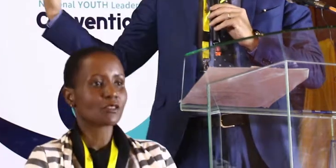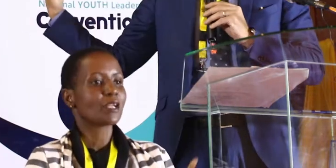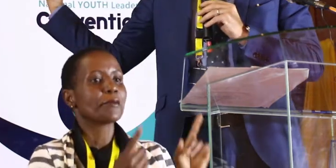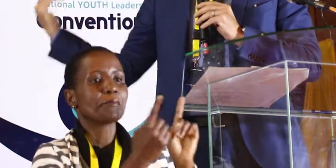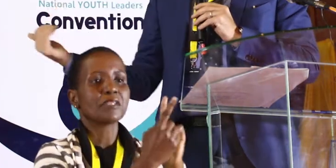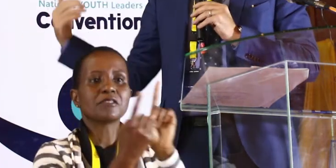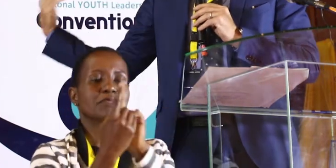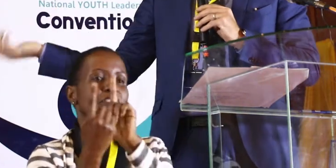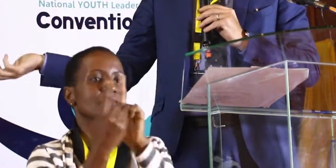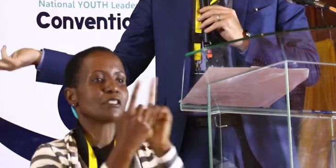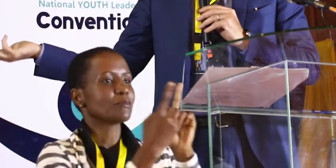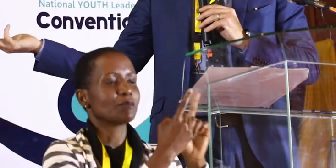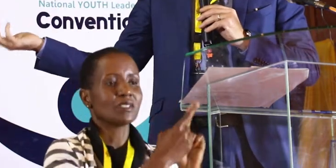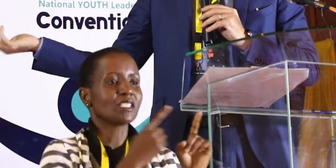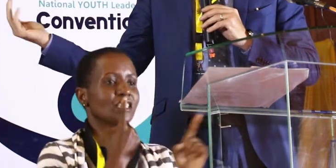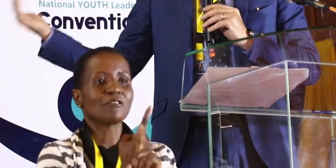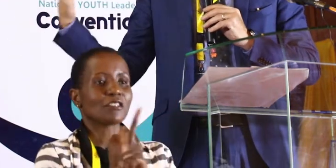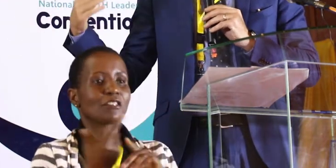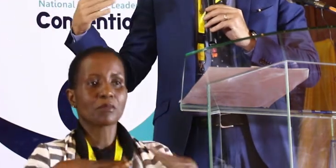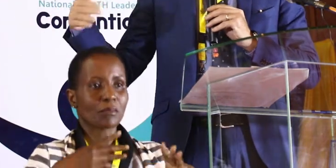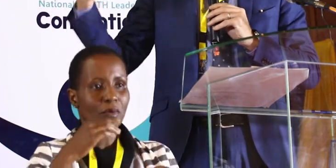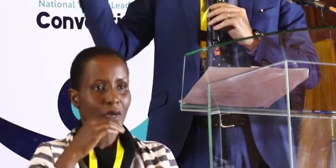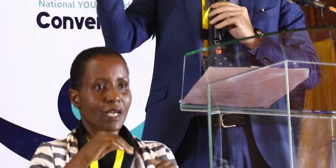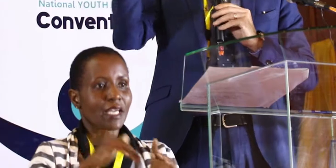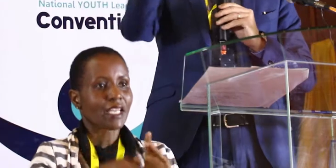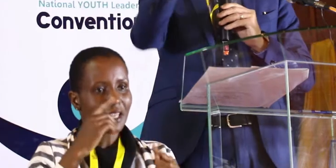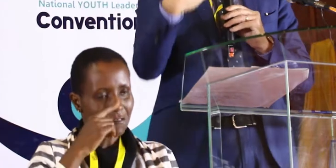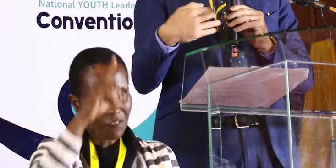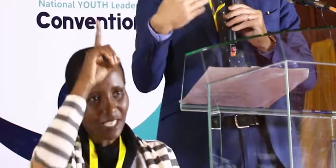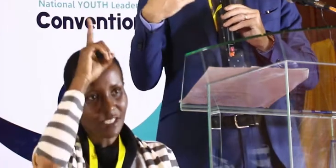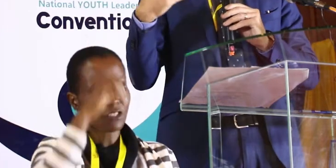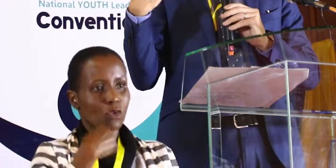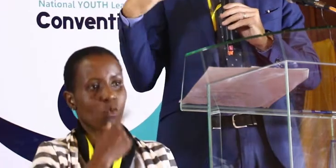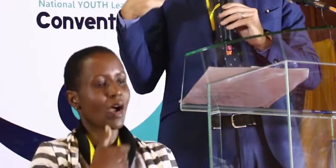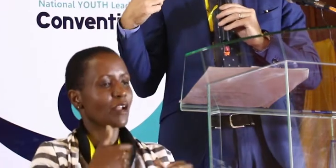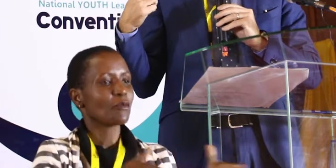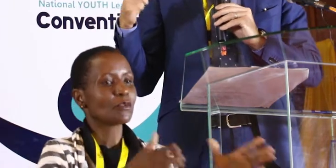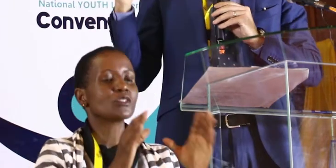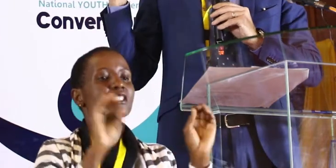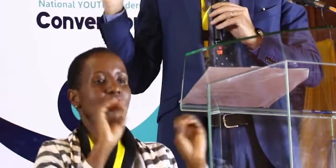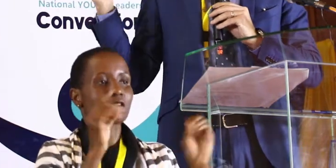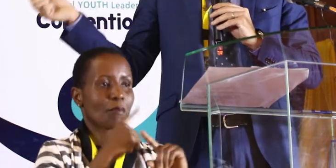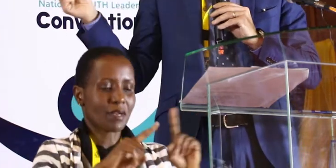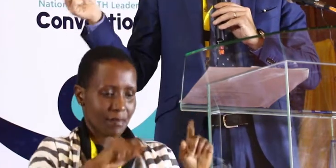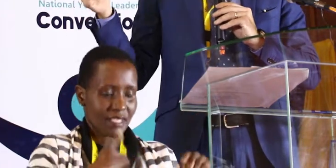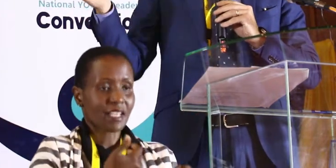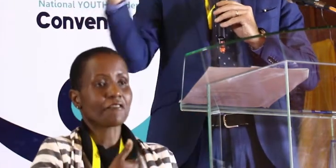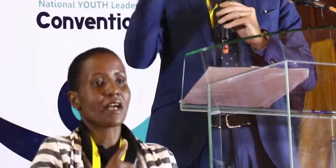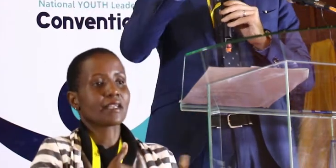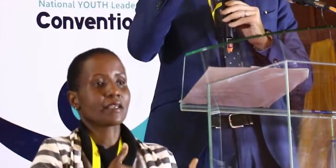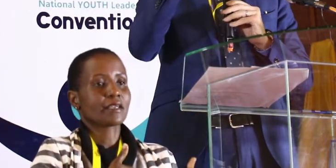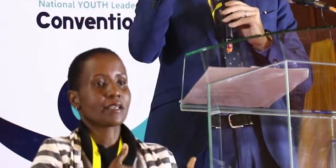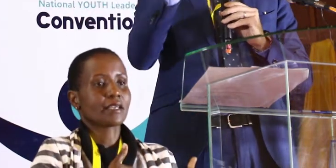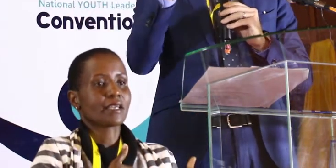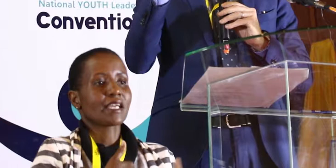that had in the countryside much less resources or opportunities that I have. But nonetheless,